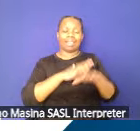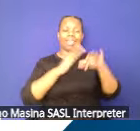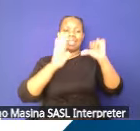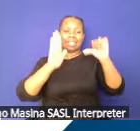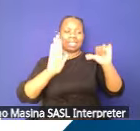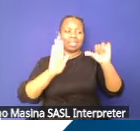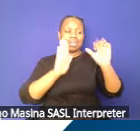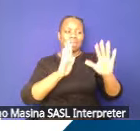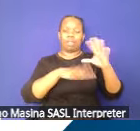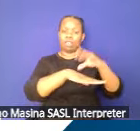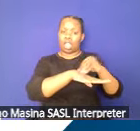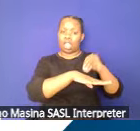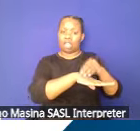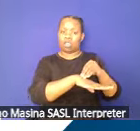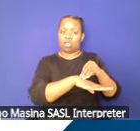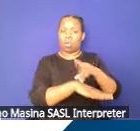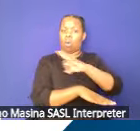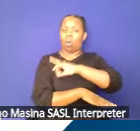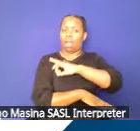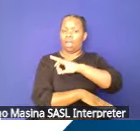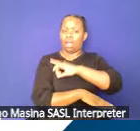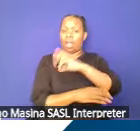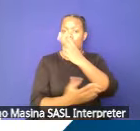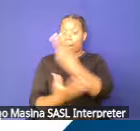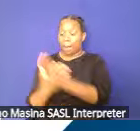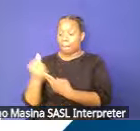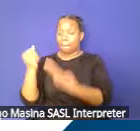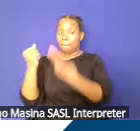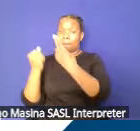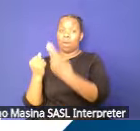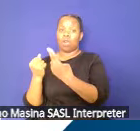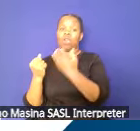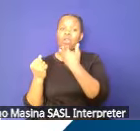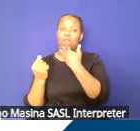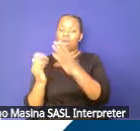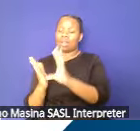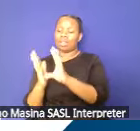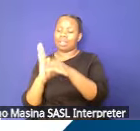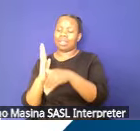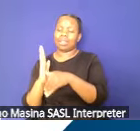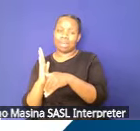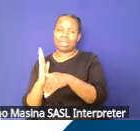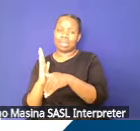65? That is both for a disability